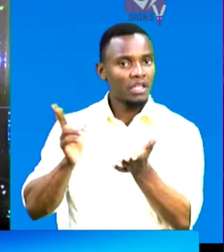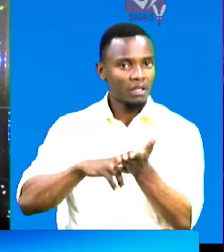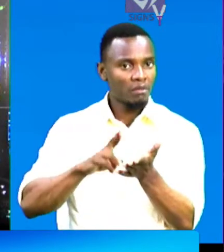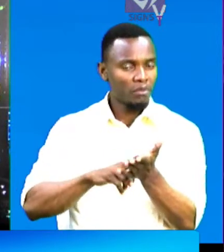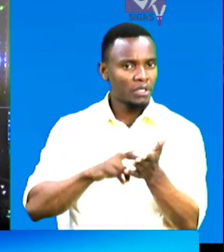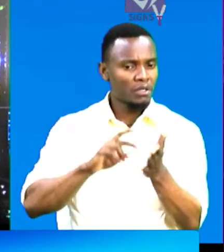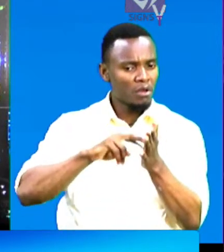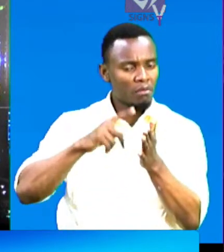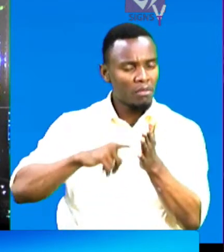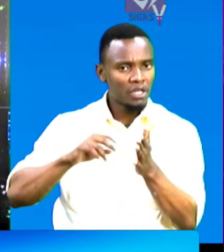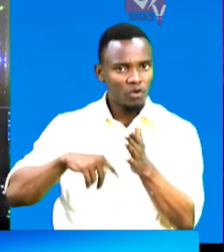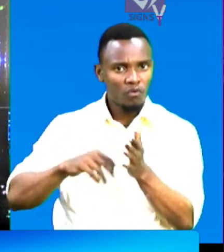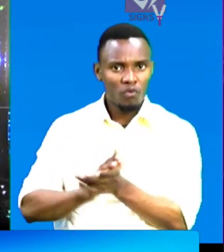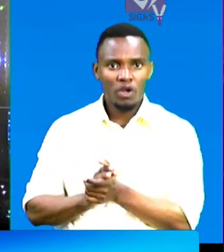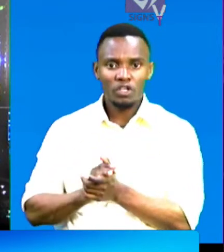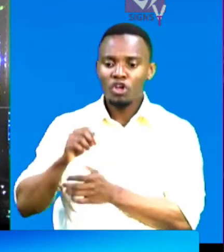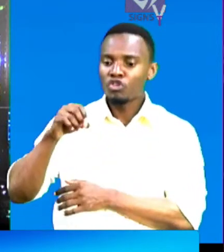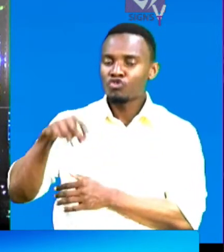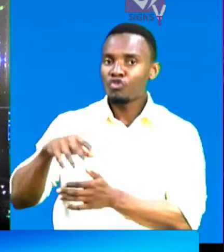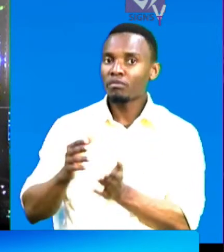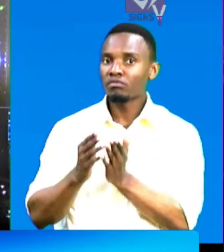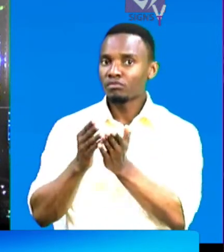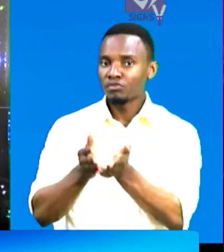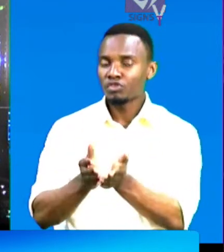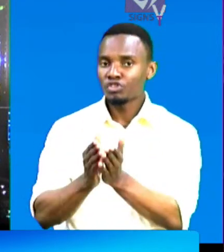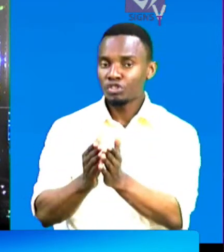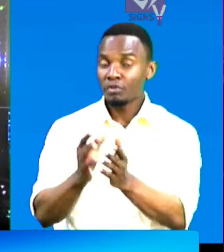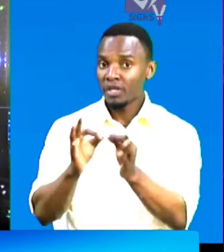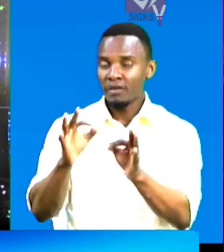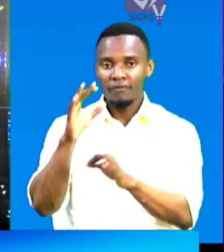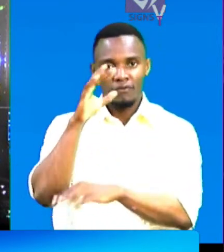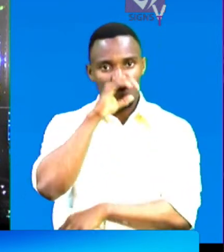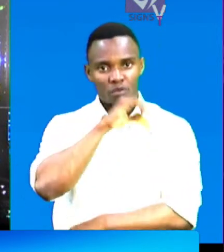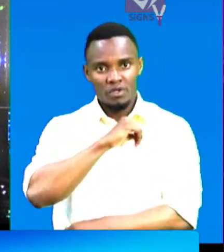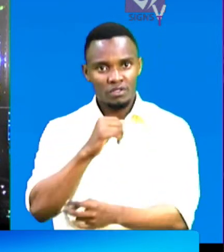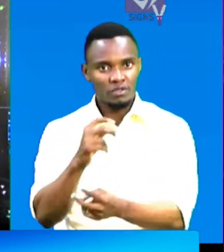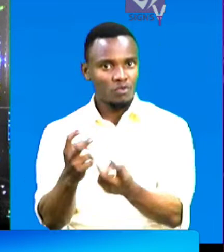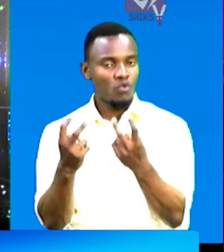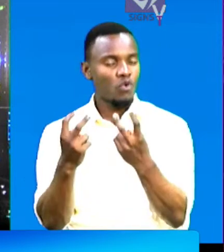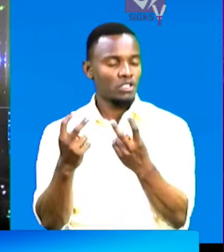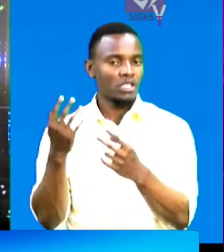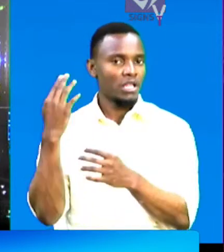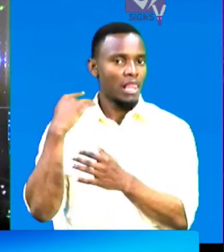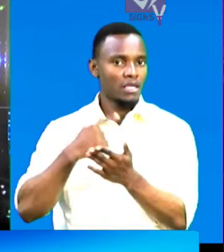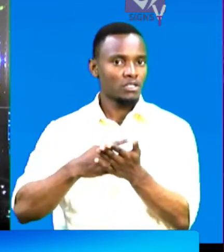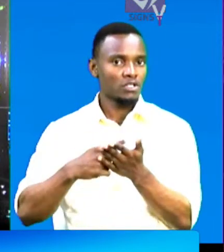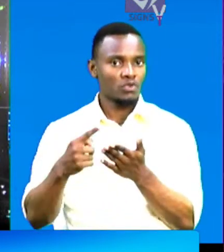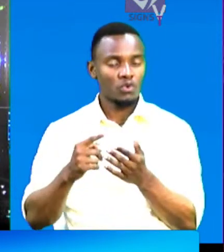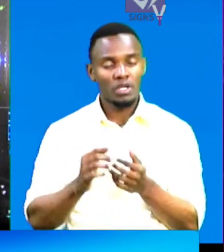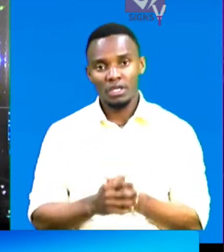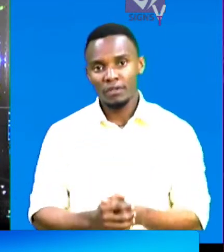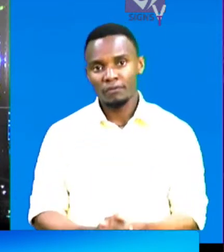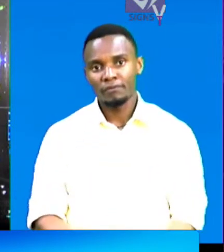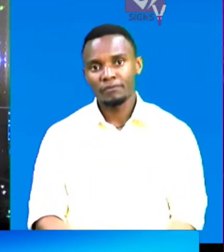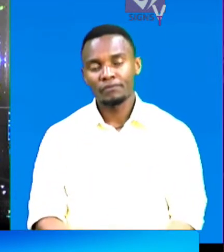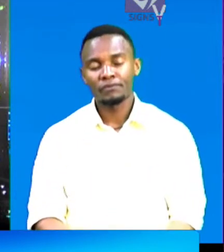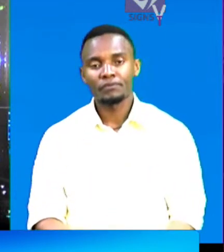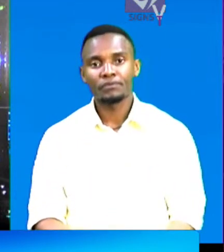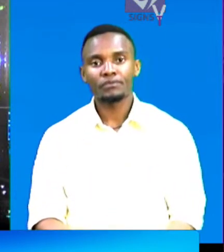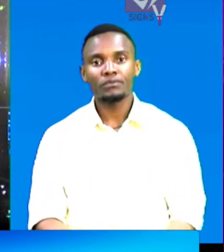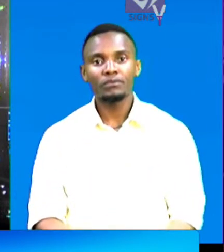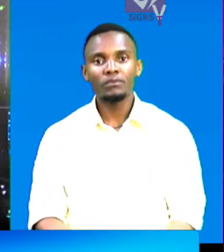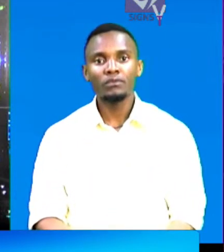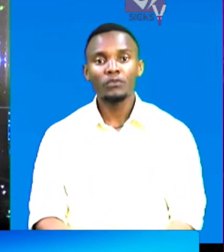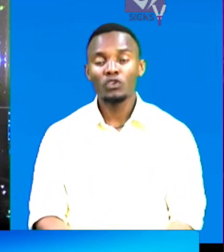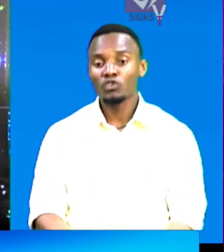of what drop shipping is in case you missed to watch this program last week. So we